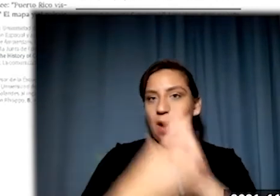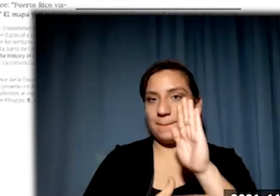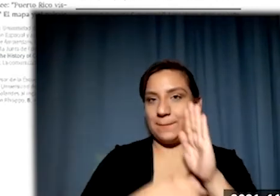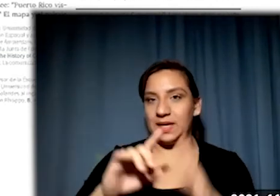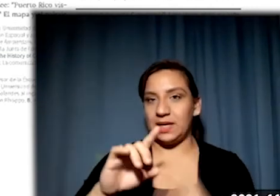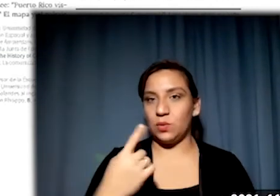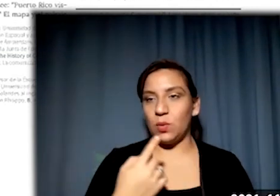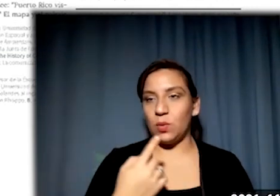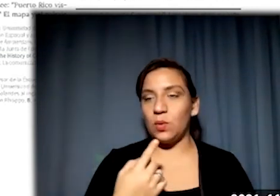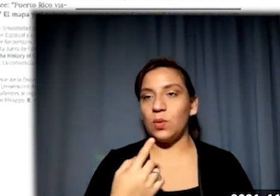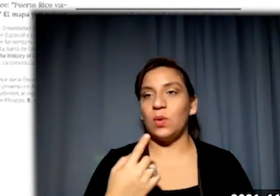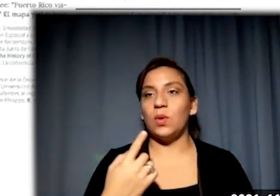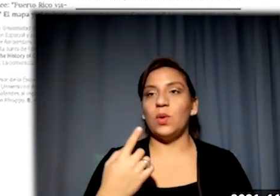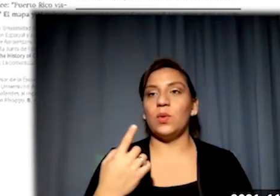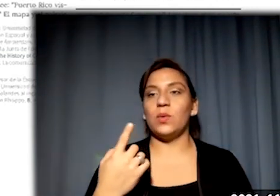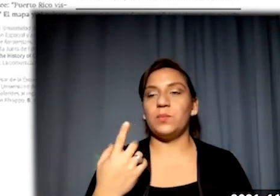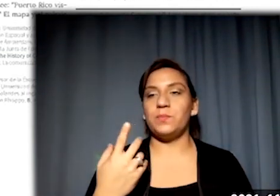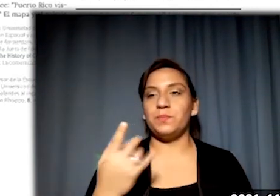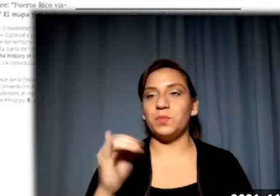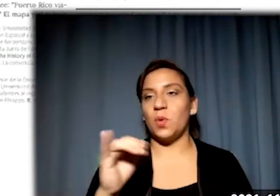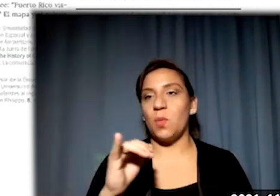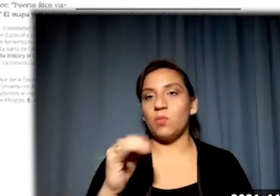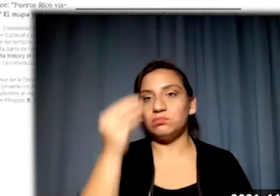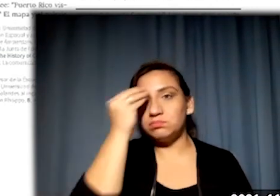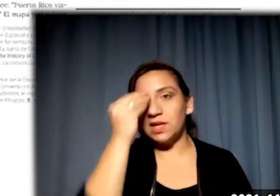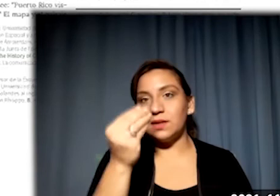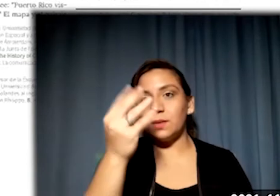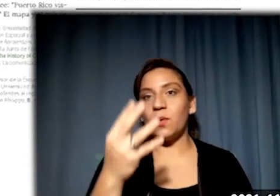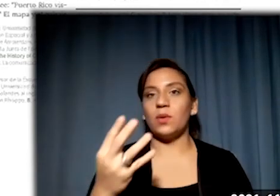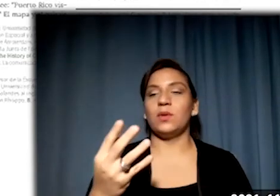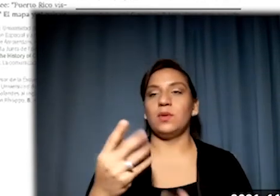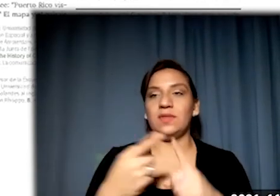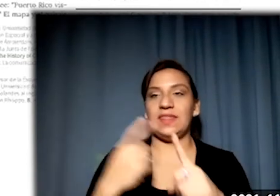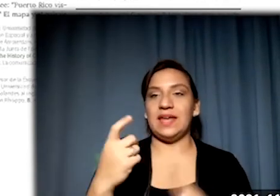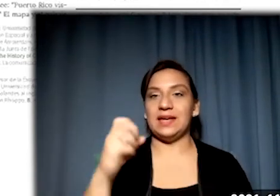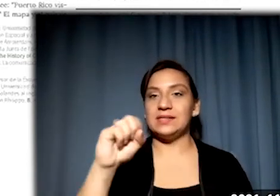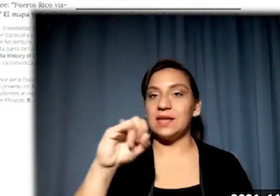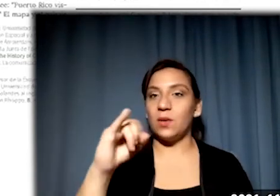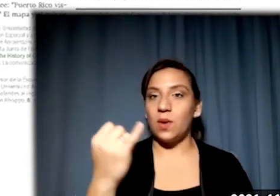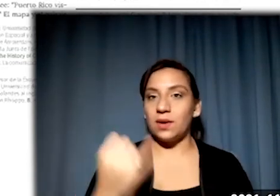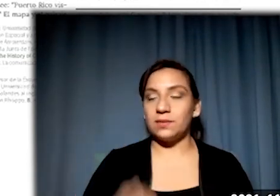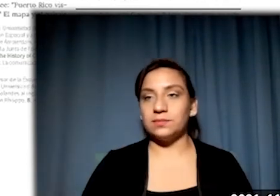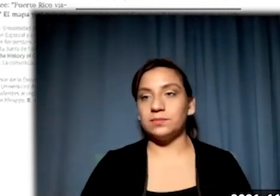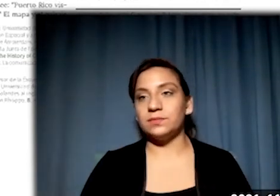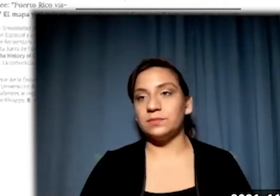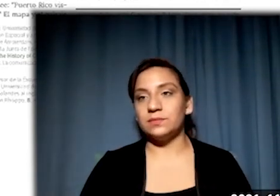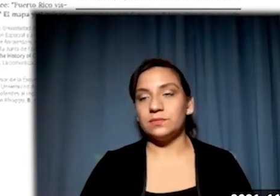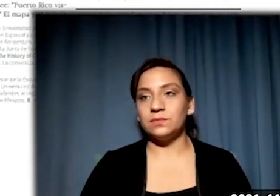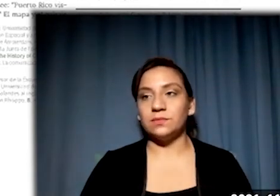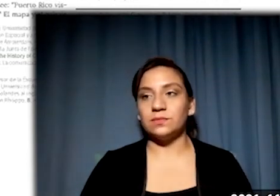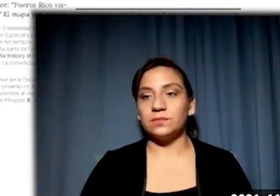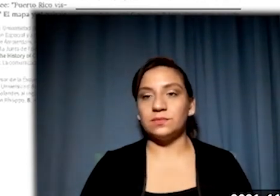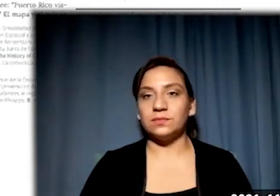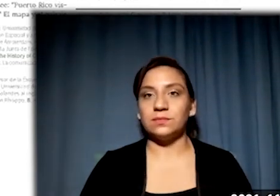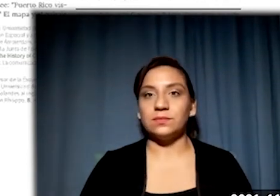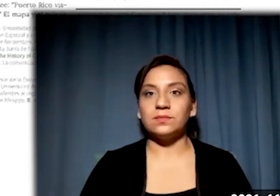time. The artworks from 16th and 17th century include pieces mainly of Dutch illustrators